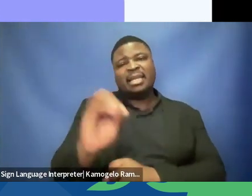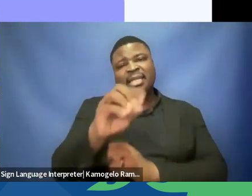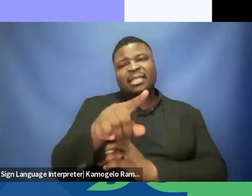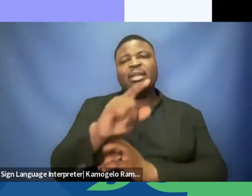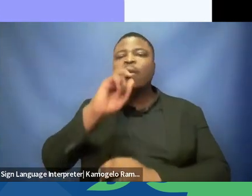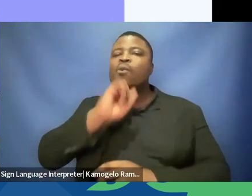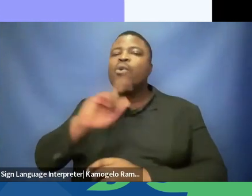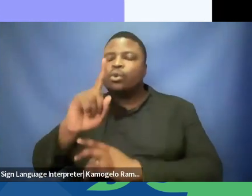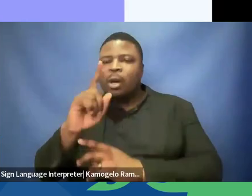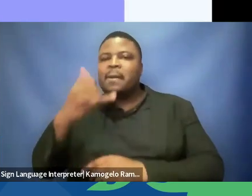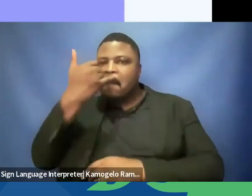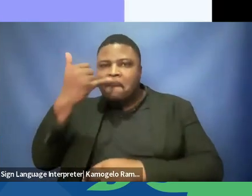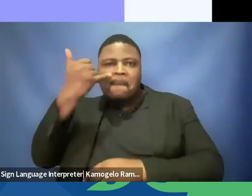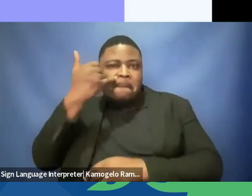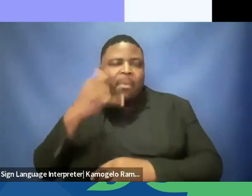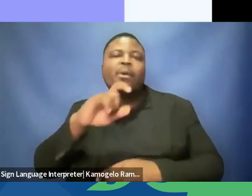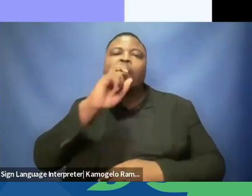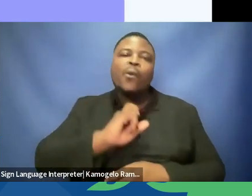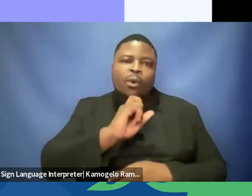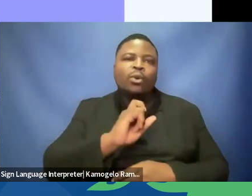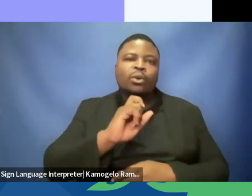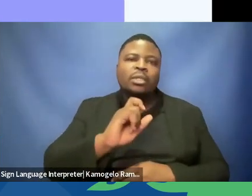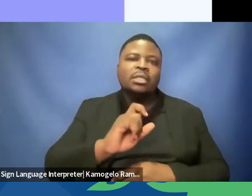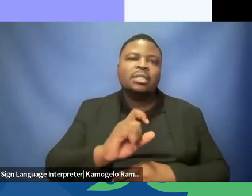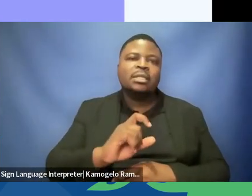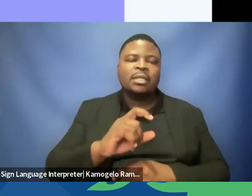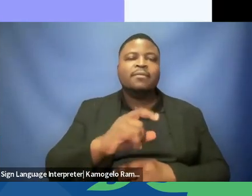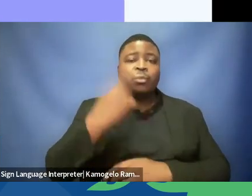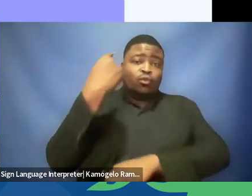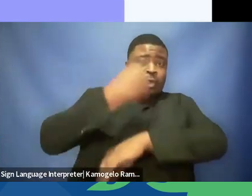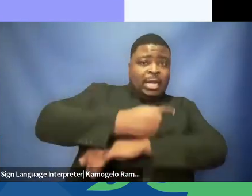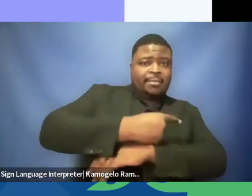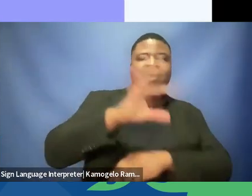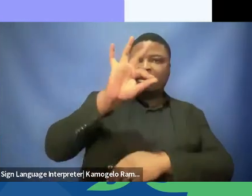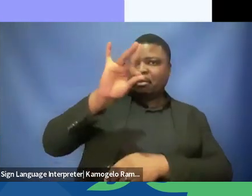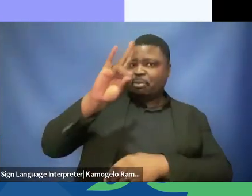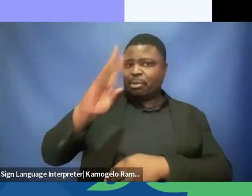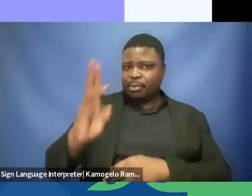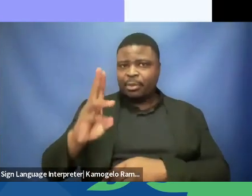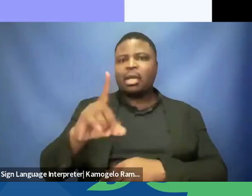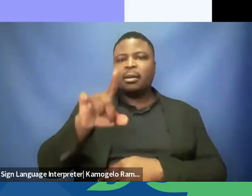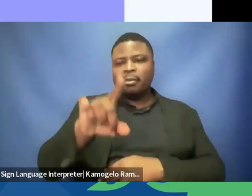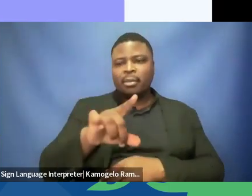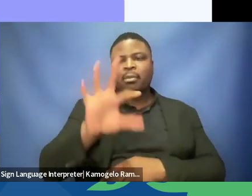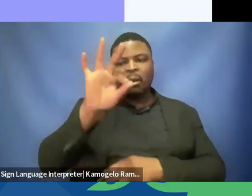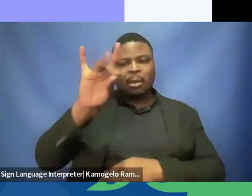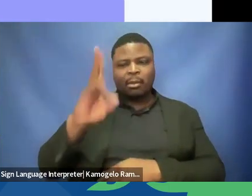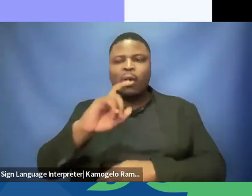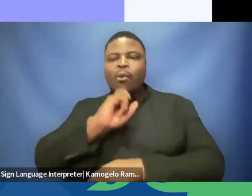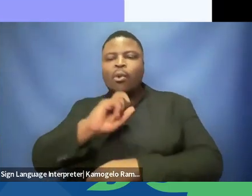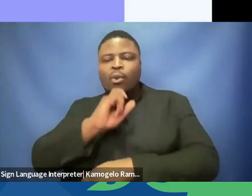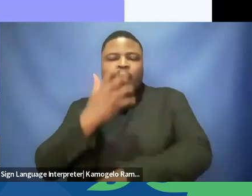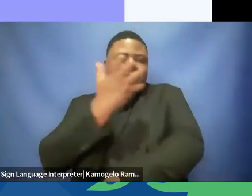cats once every day for sexual enhancement, and 12% used to do daily, twice